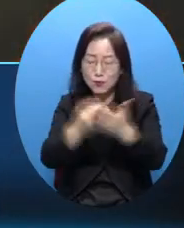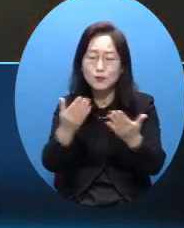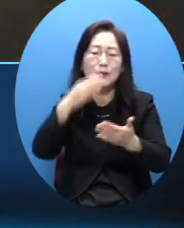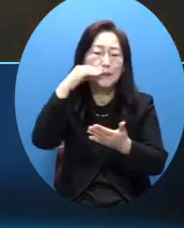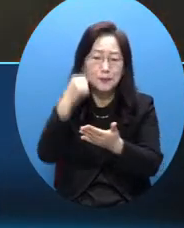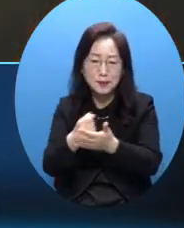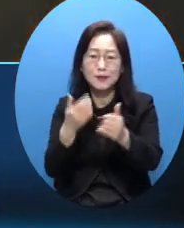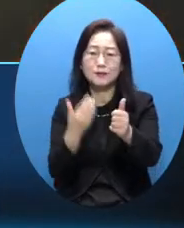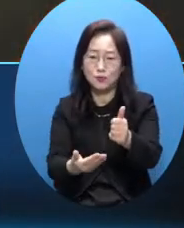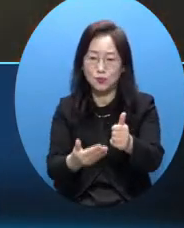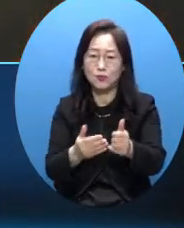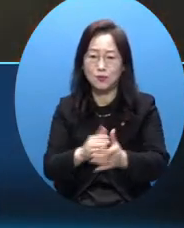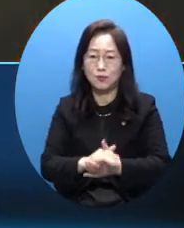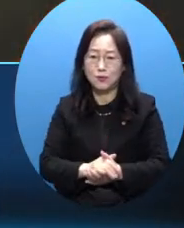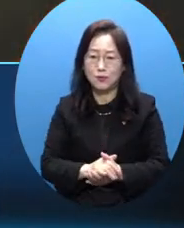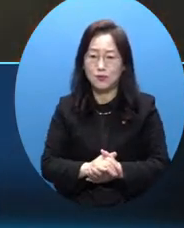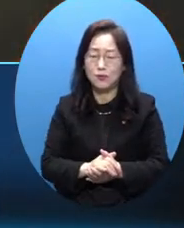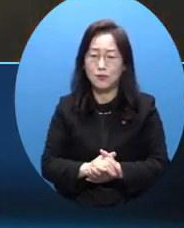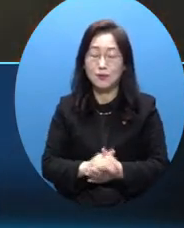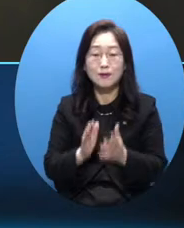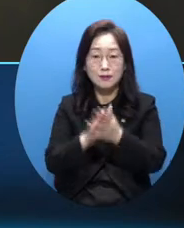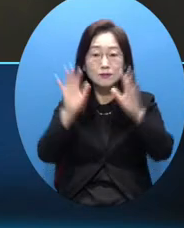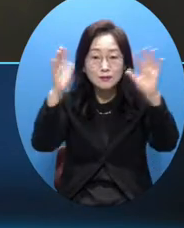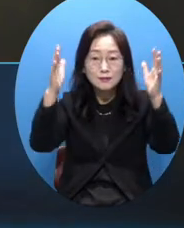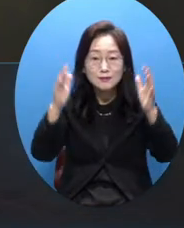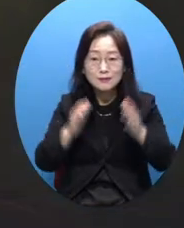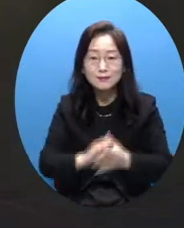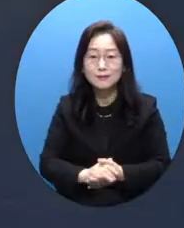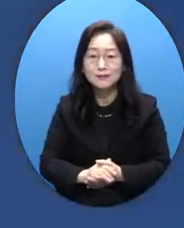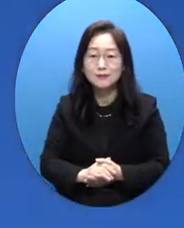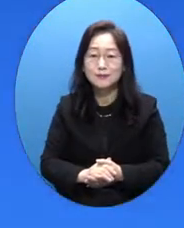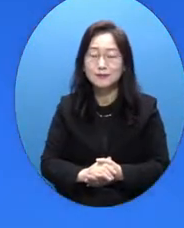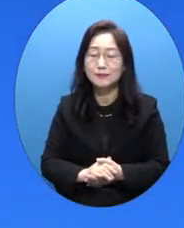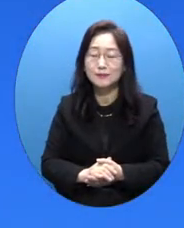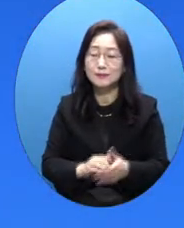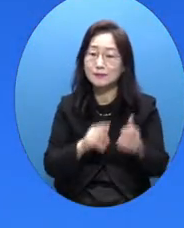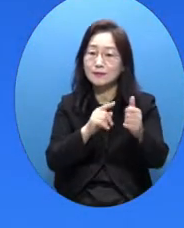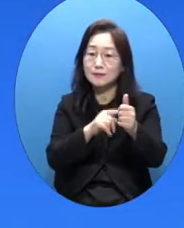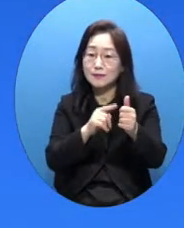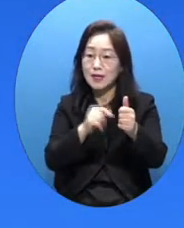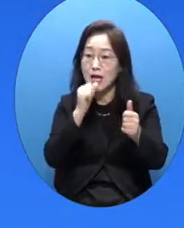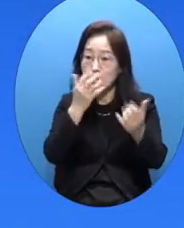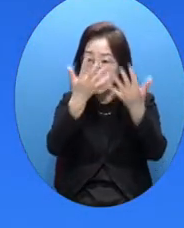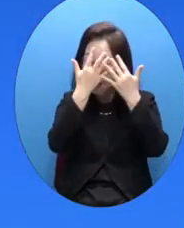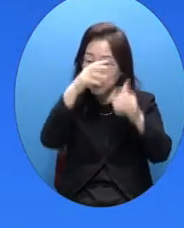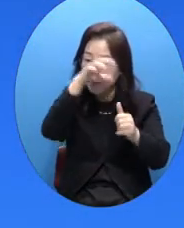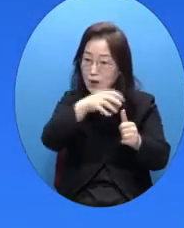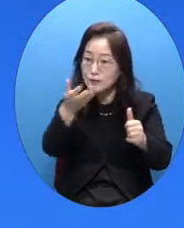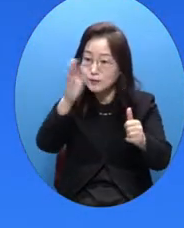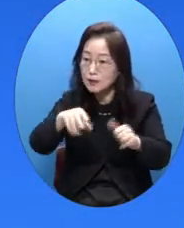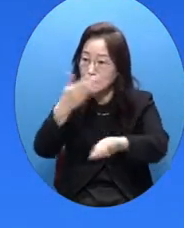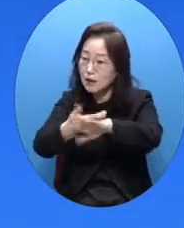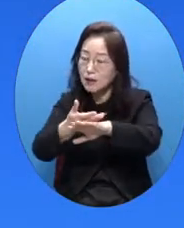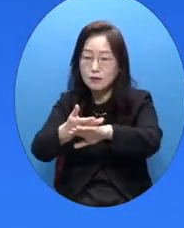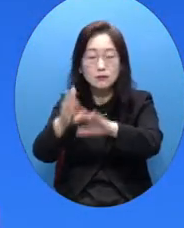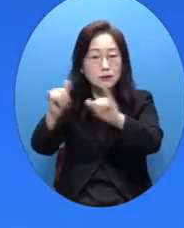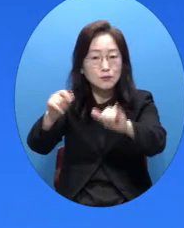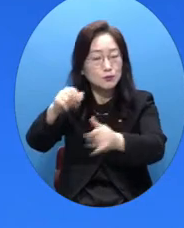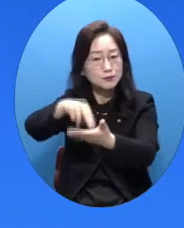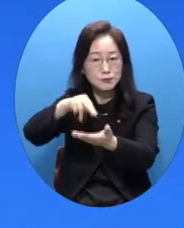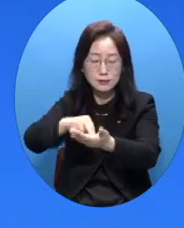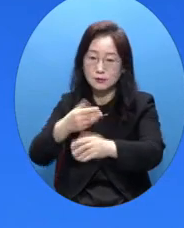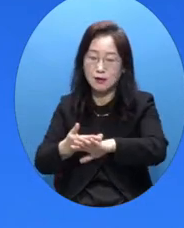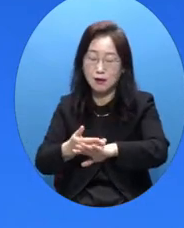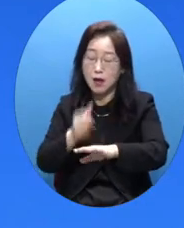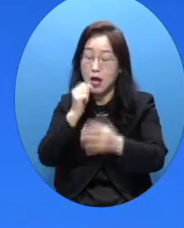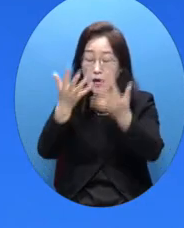in favor in the eyes of the prison Warden the word didn't pay no attention to anything under Joseph's care because the Lord was with Joseph and giving success in whatever he did Even though